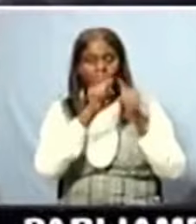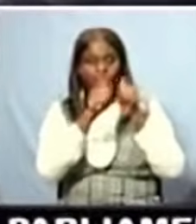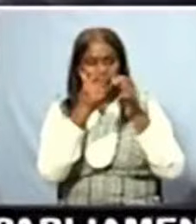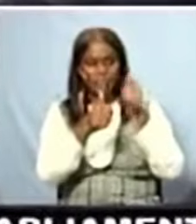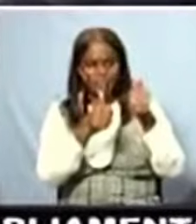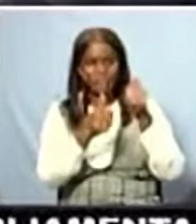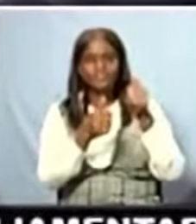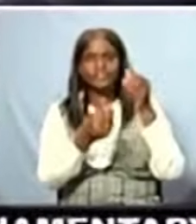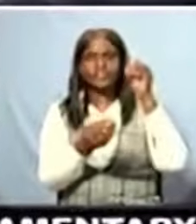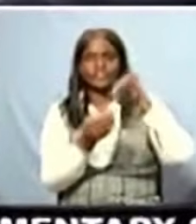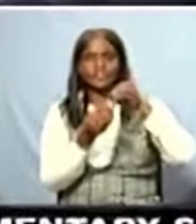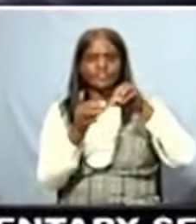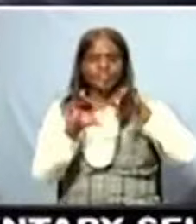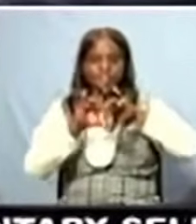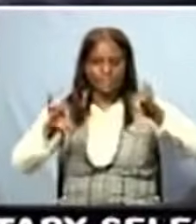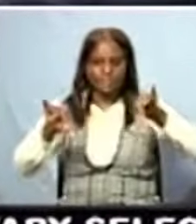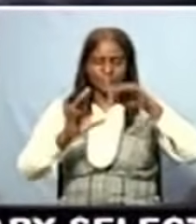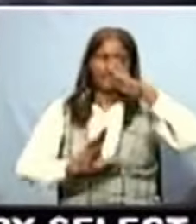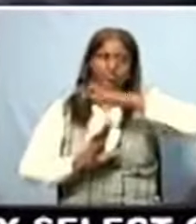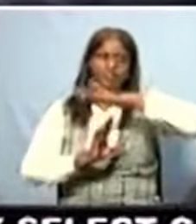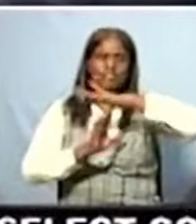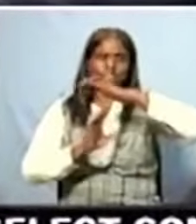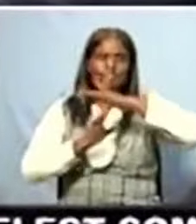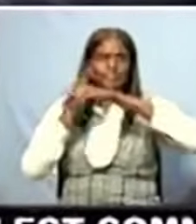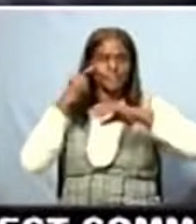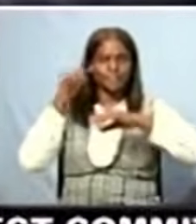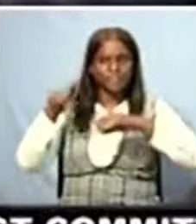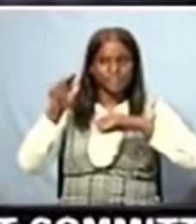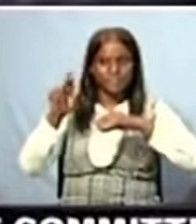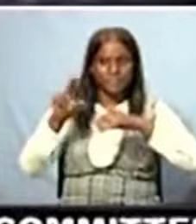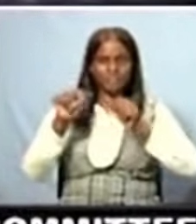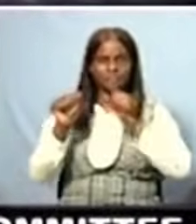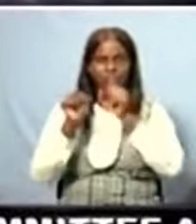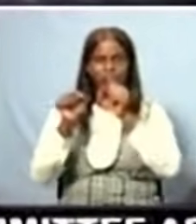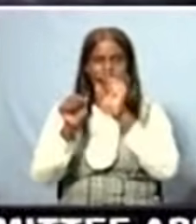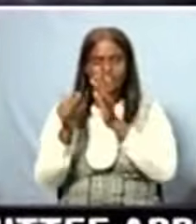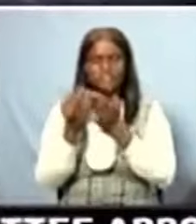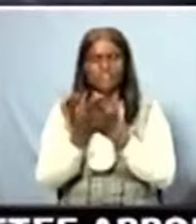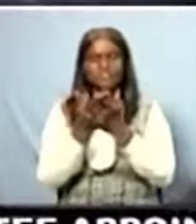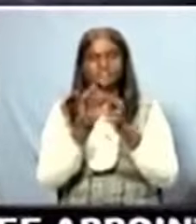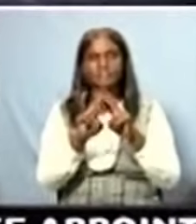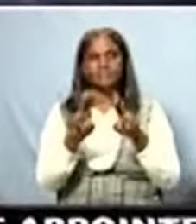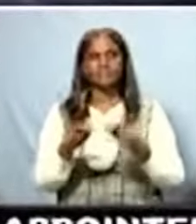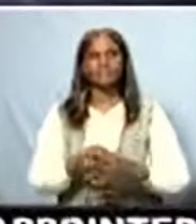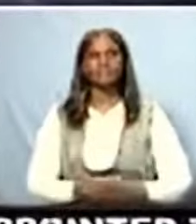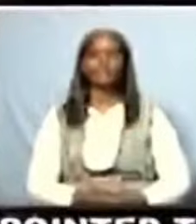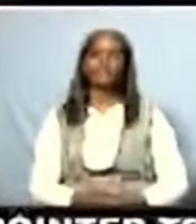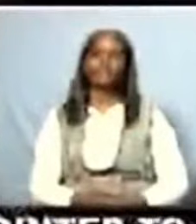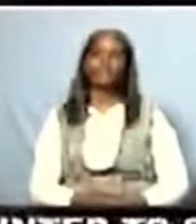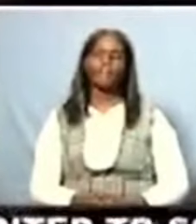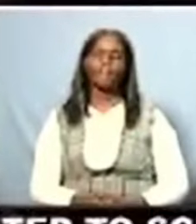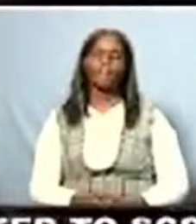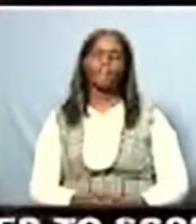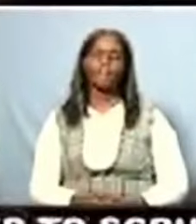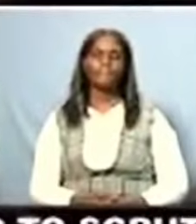should set the threshold for the PR system? I submit, Chair. Thank you.